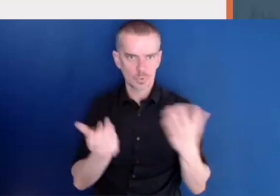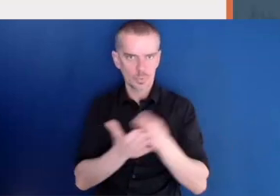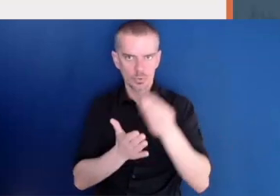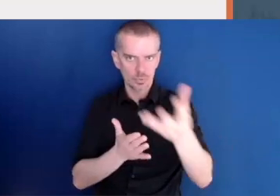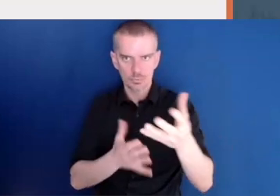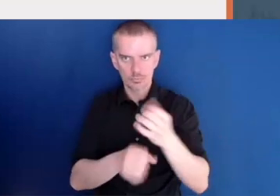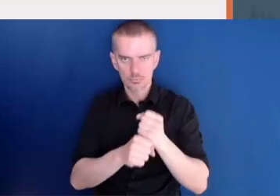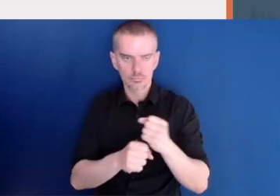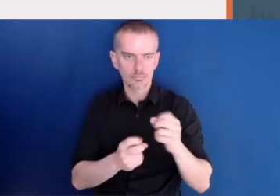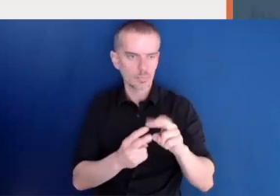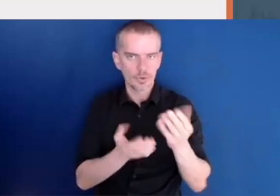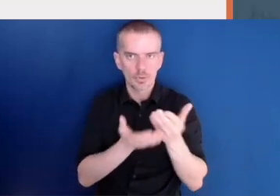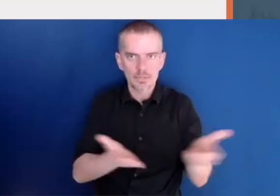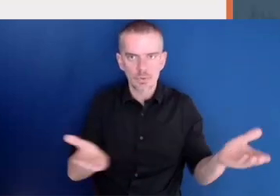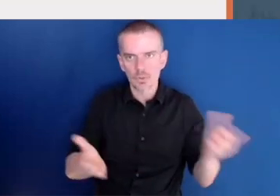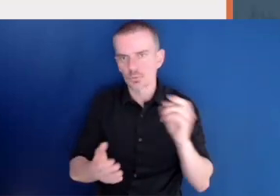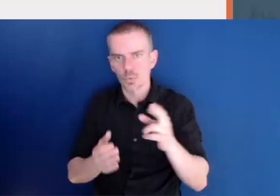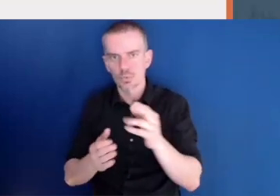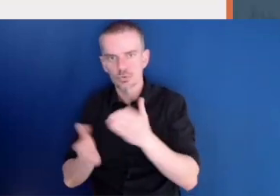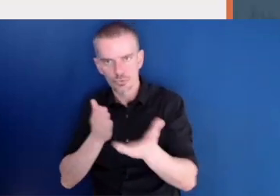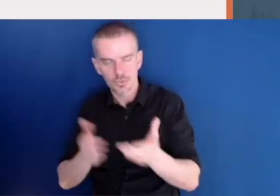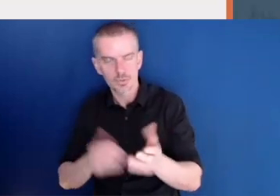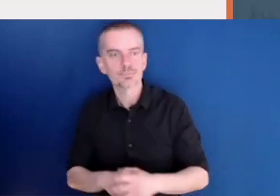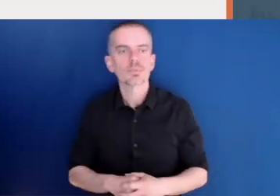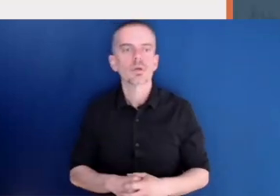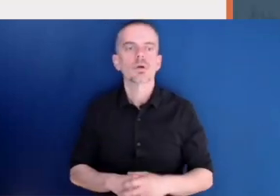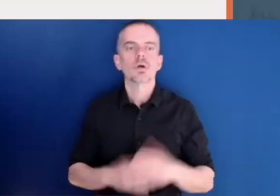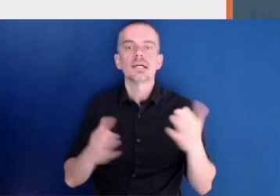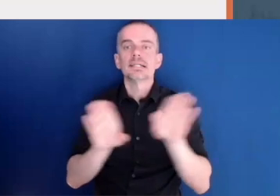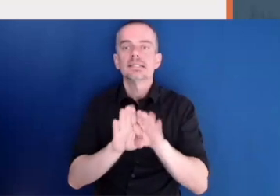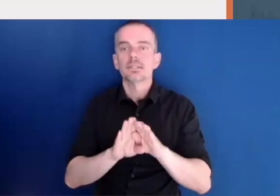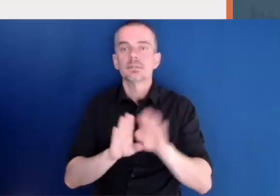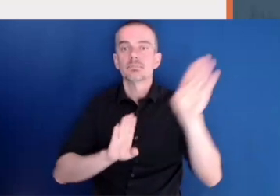services that are to be provided. Your sealed bid needs to be